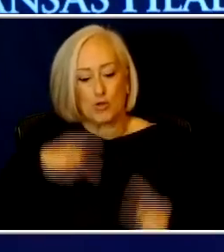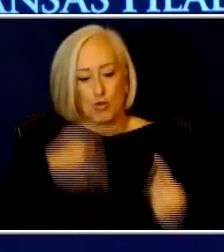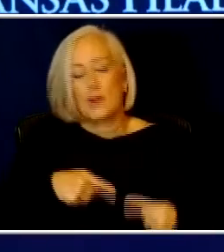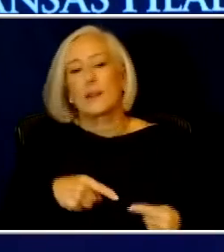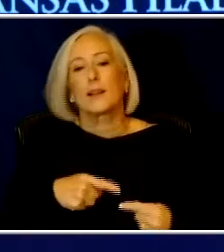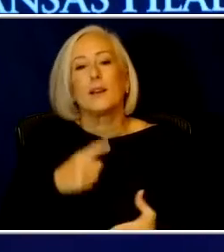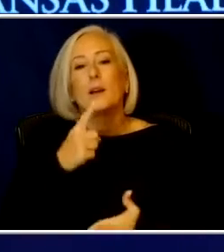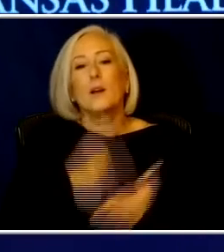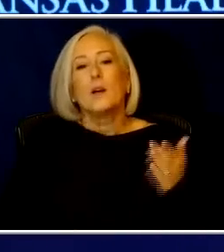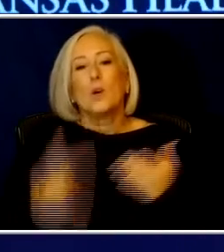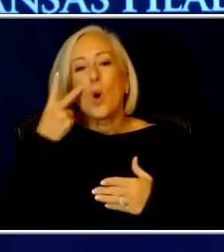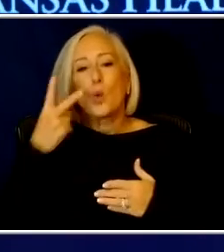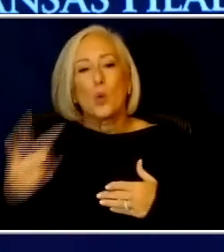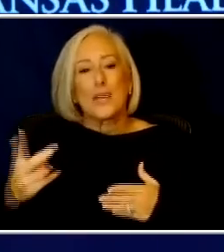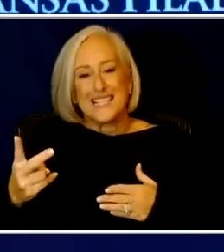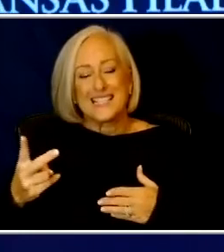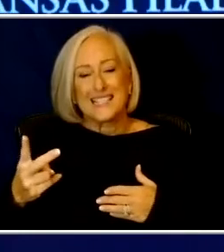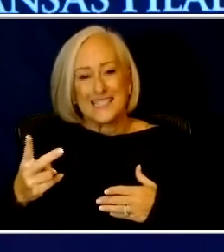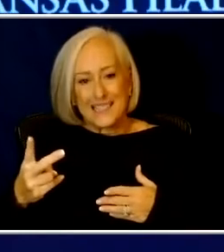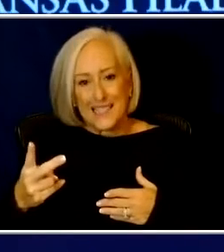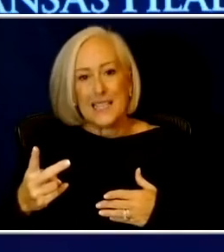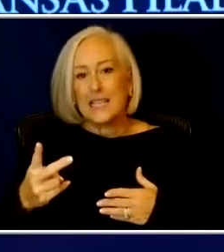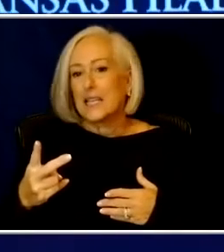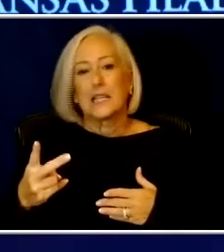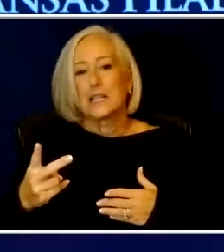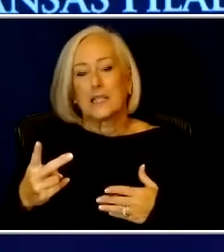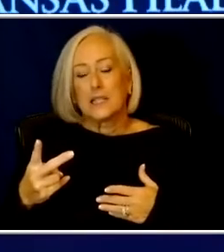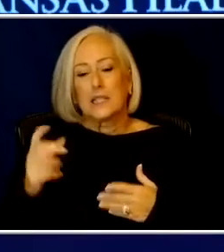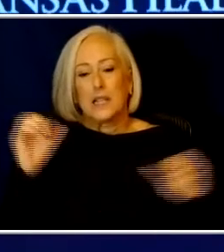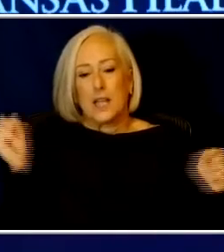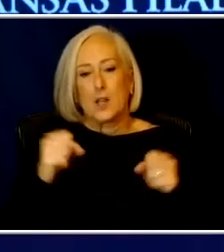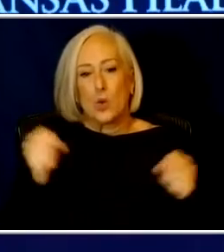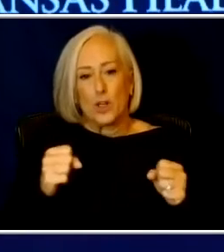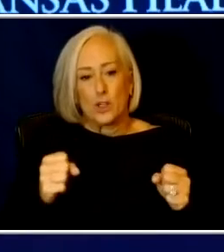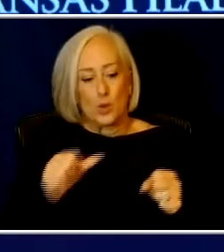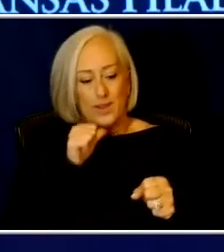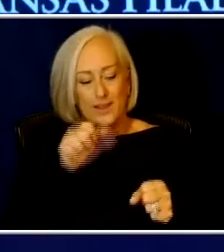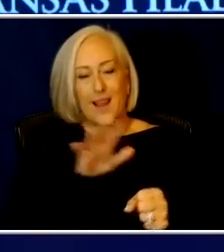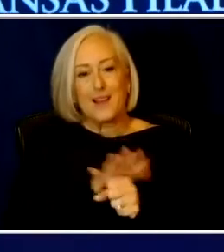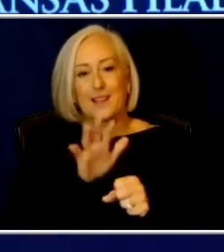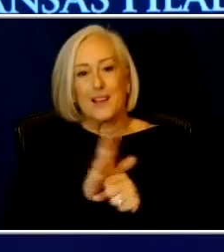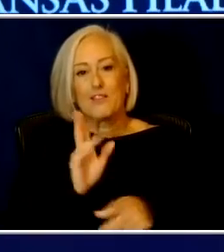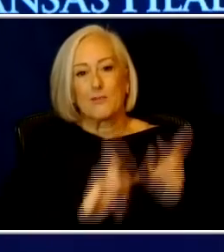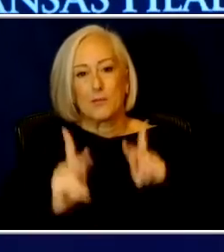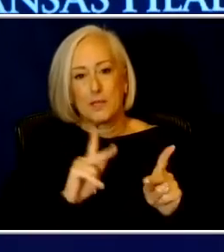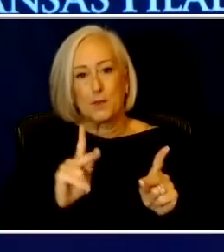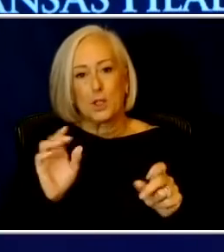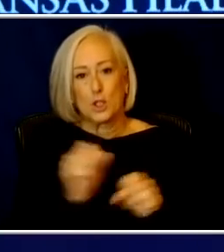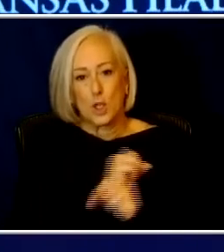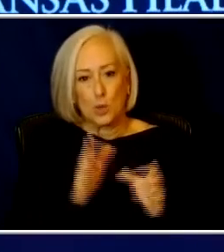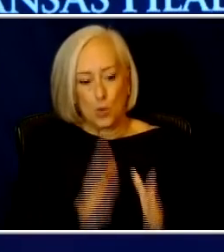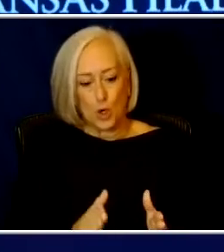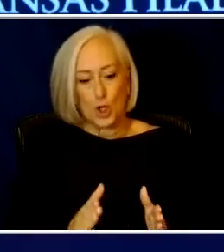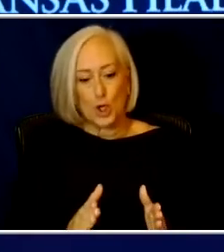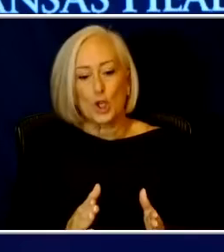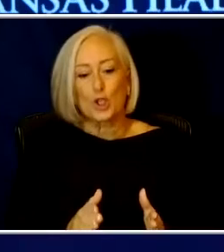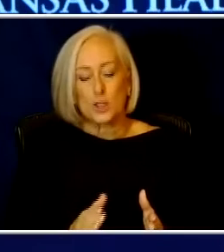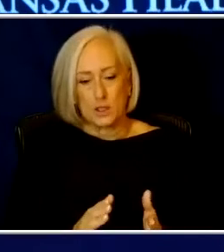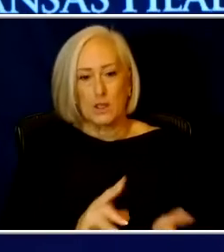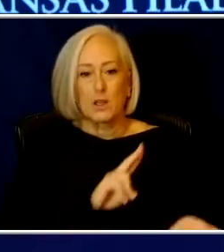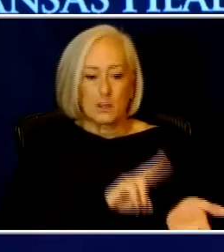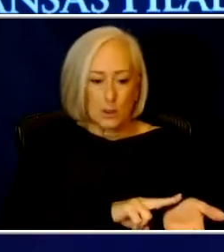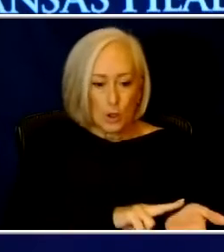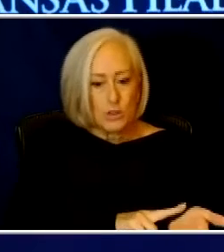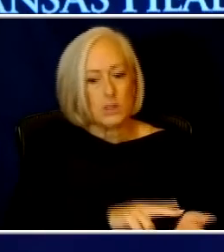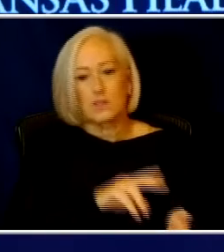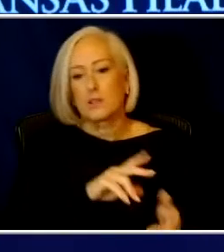folks who are employed, or not enough folks who are, especially in the frontline healthcare workers, to